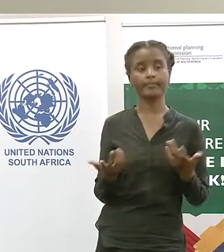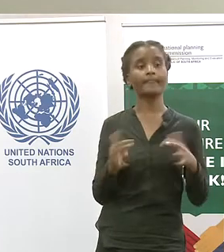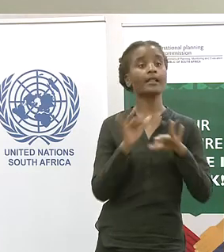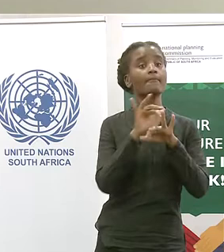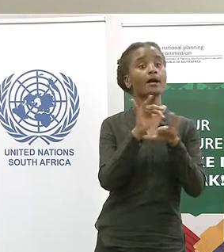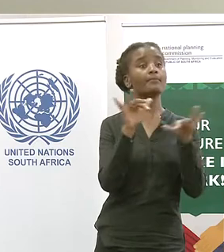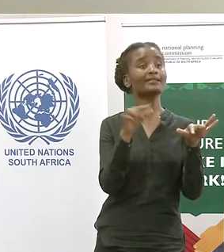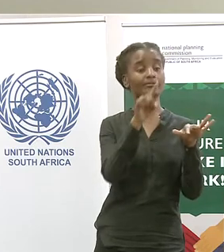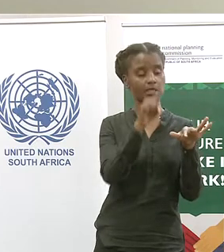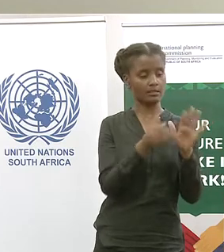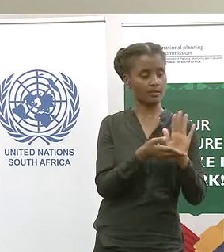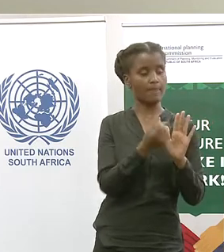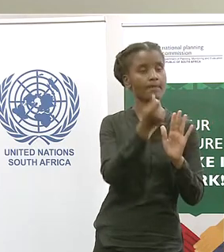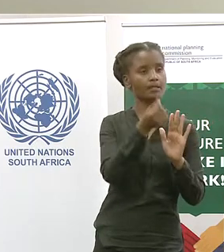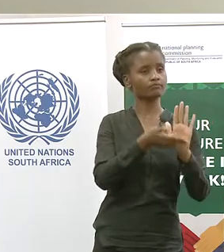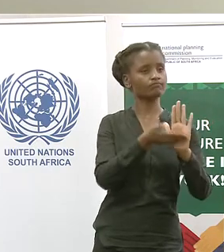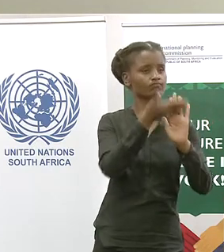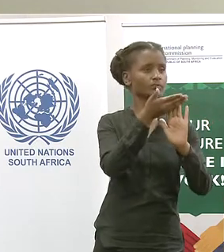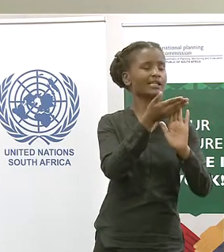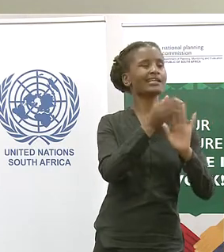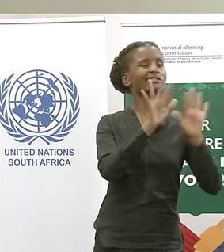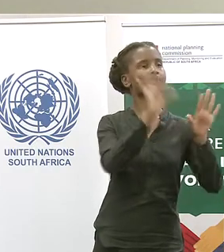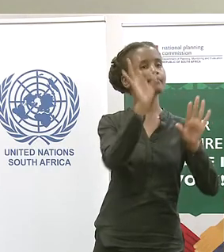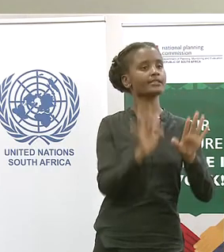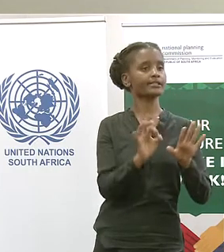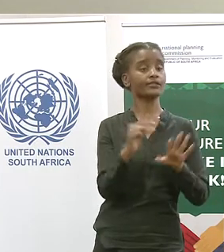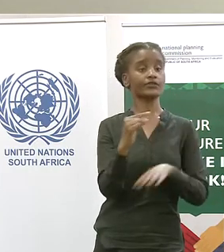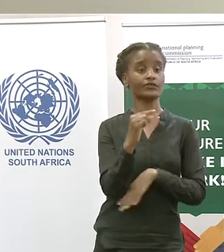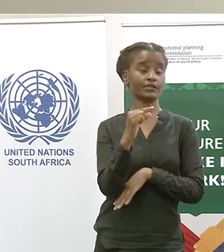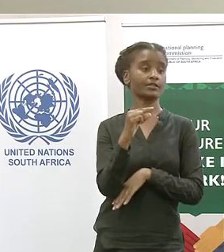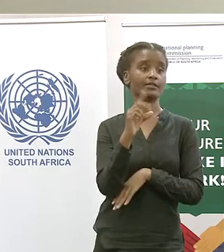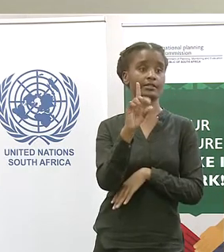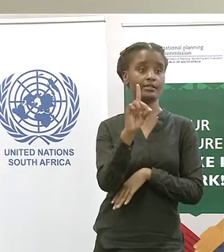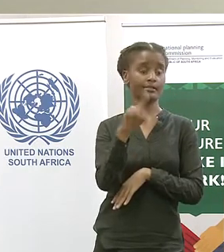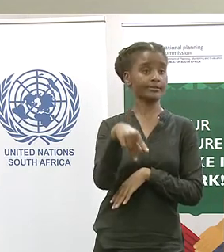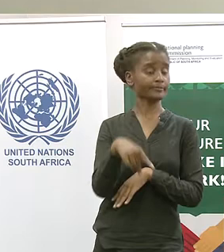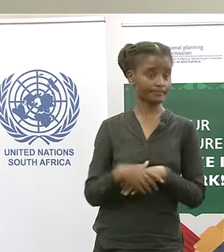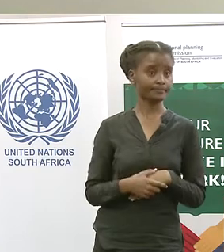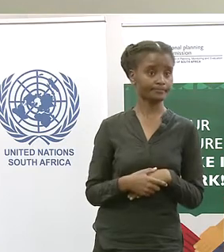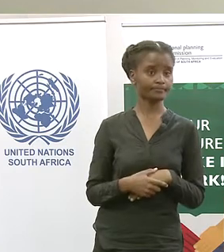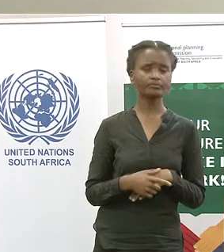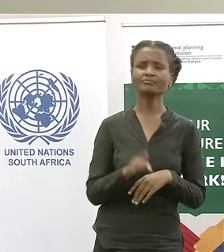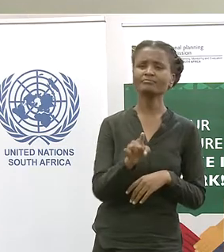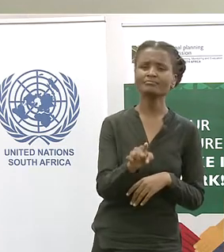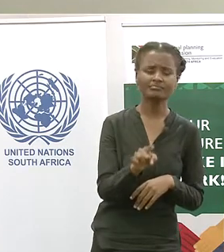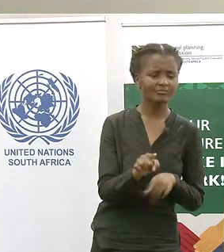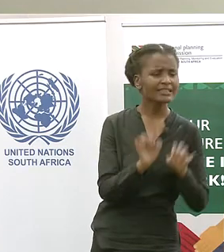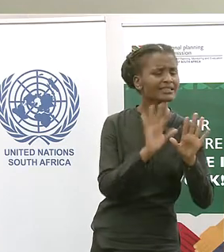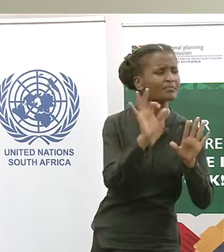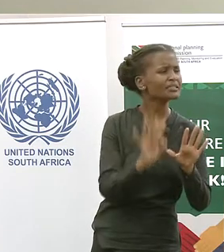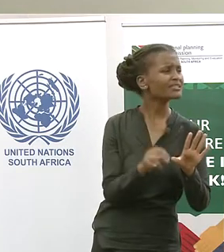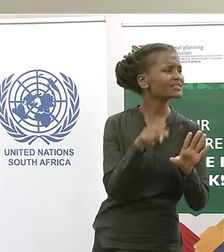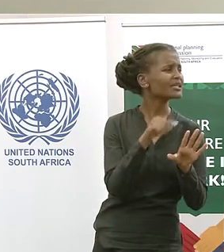infrastructure spending to 10% of the GDP. So we need to be able to say, what does that mean